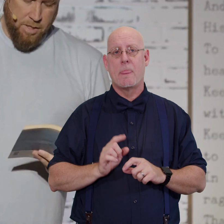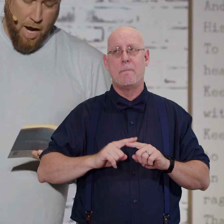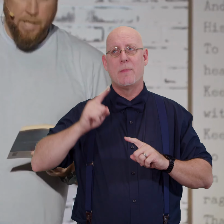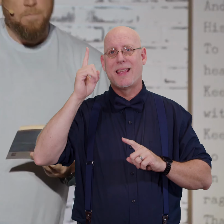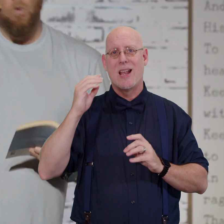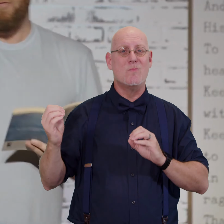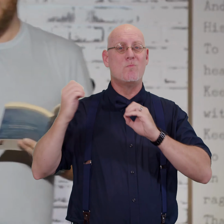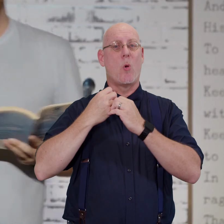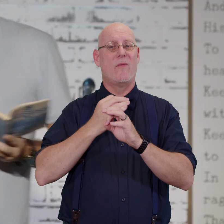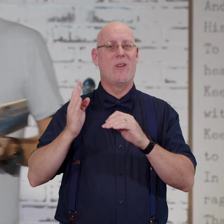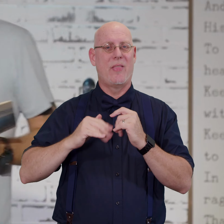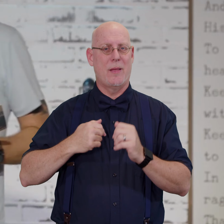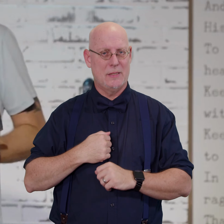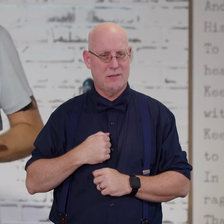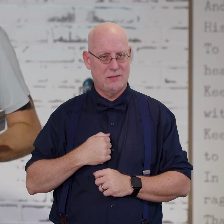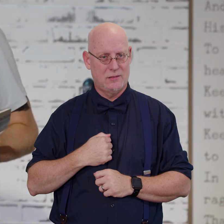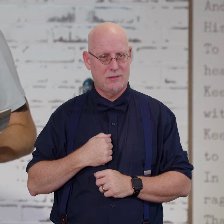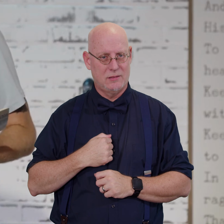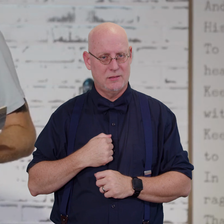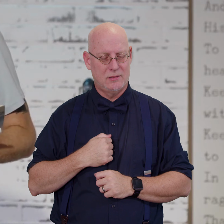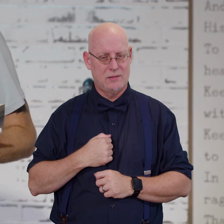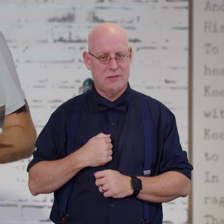But God is more free than I am.